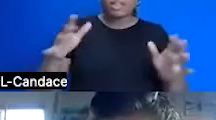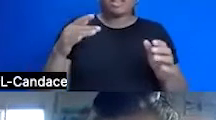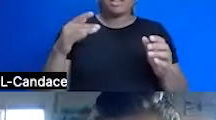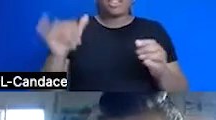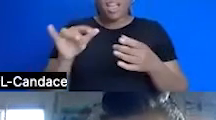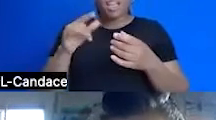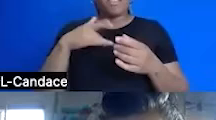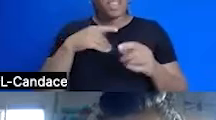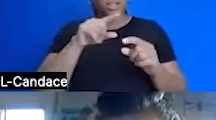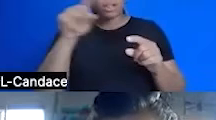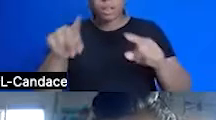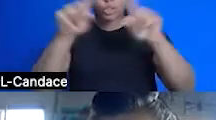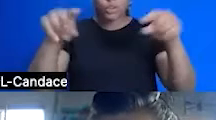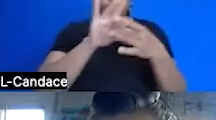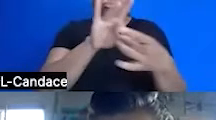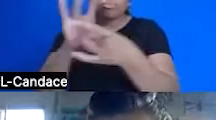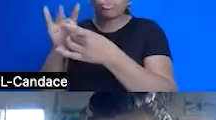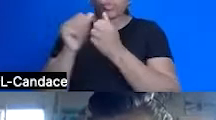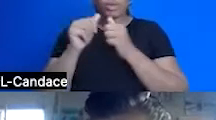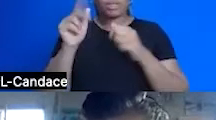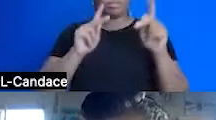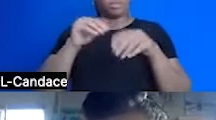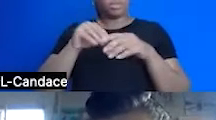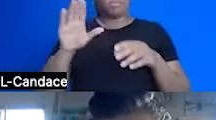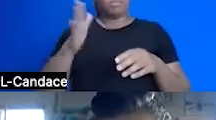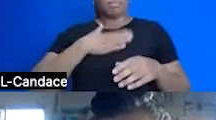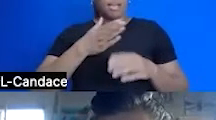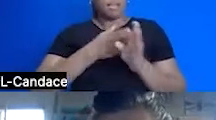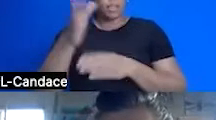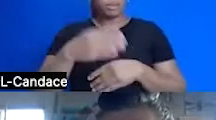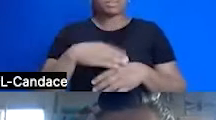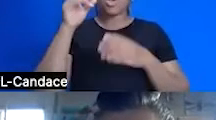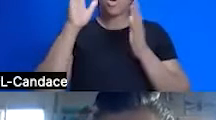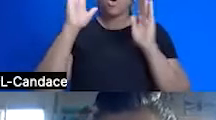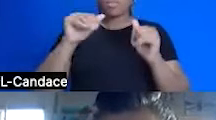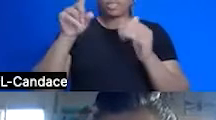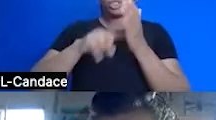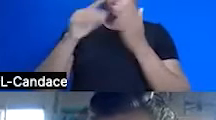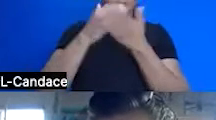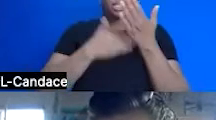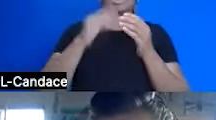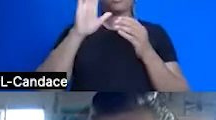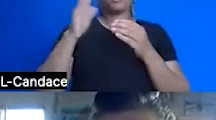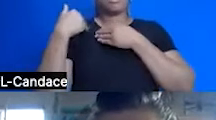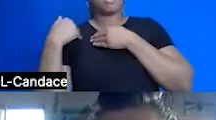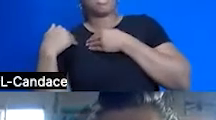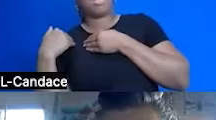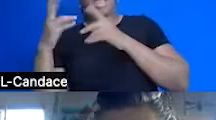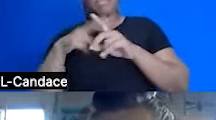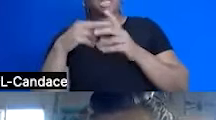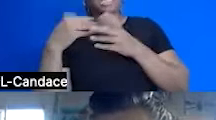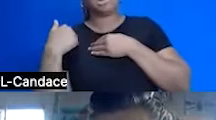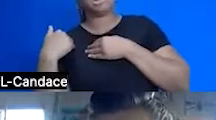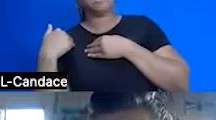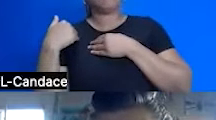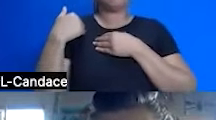colleagues in the field. As a funder, I hope the proposal checklist will reduce the burden on applicants, but it can only do